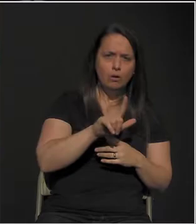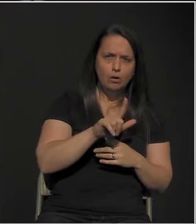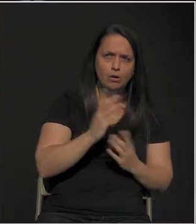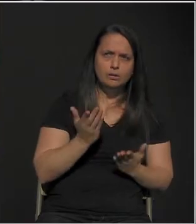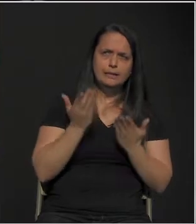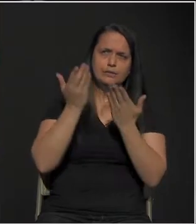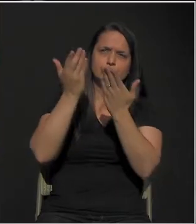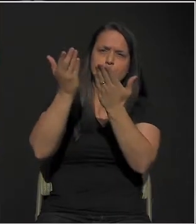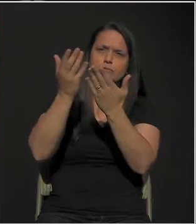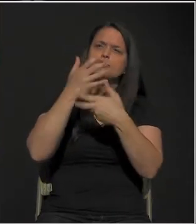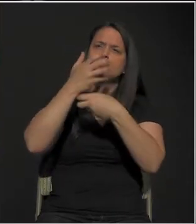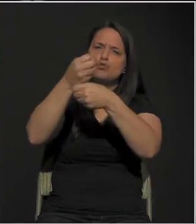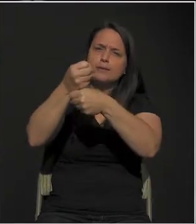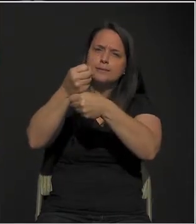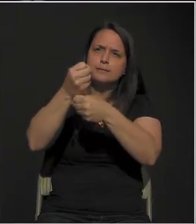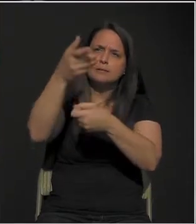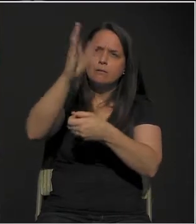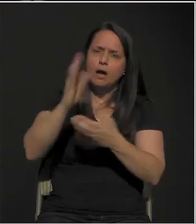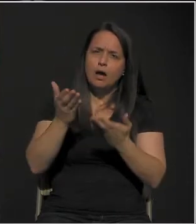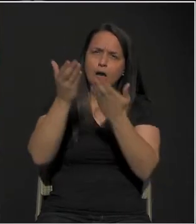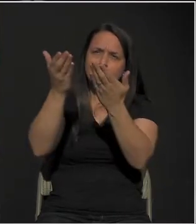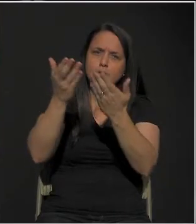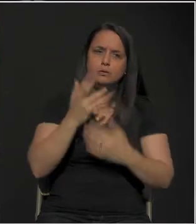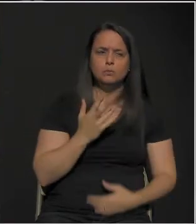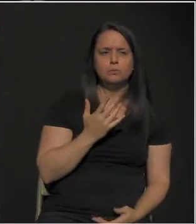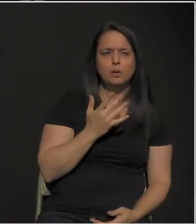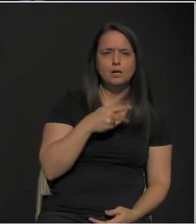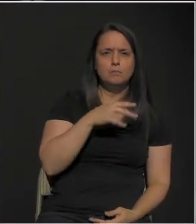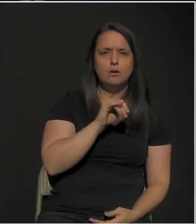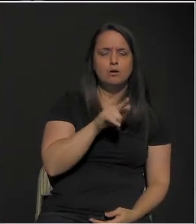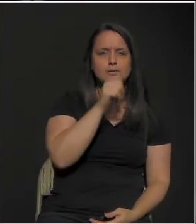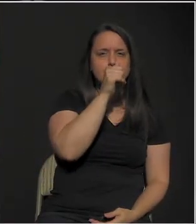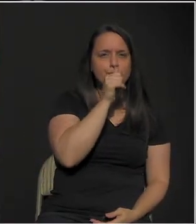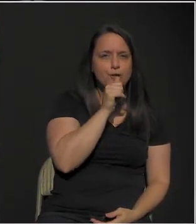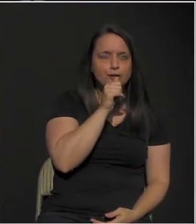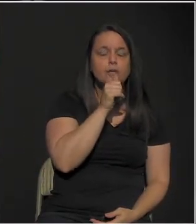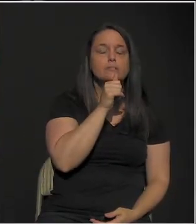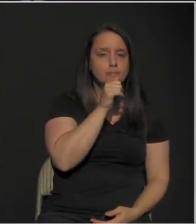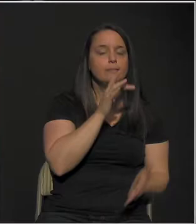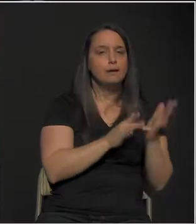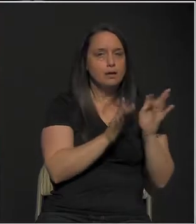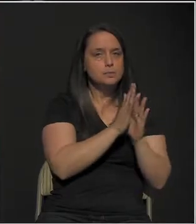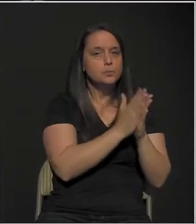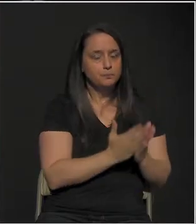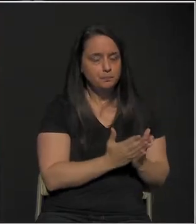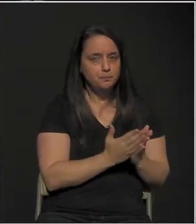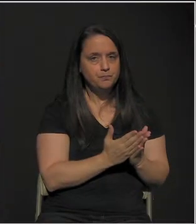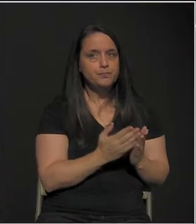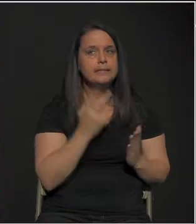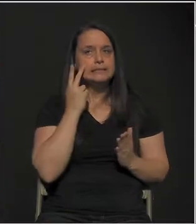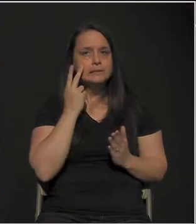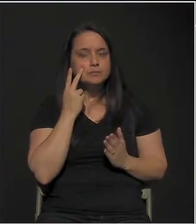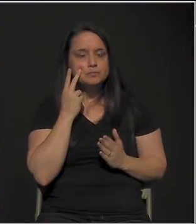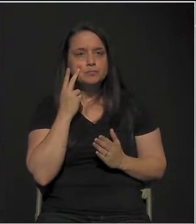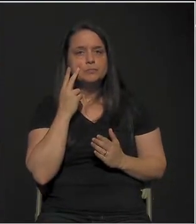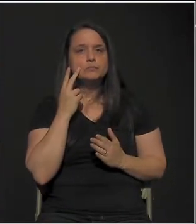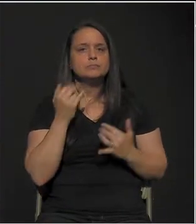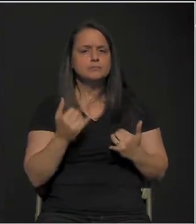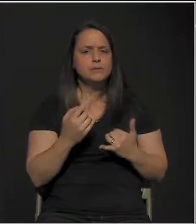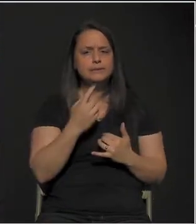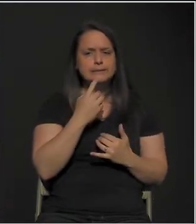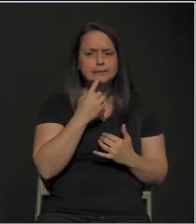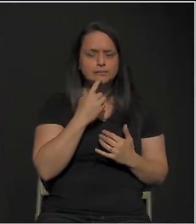to God? Well, why is Paul suffering? It's the gospel. See, this is one of these things. Now what he's